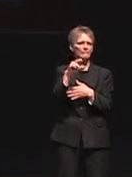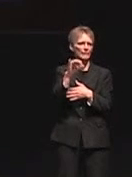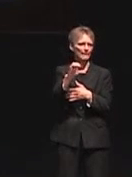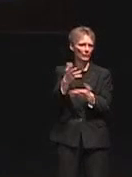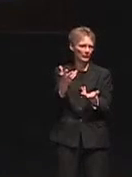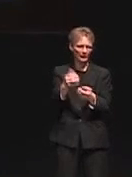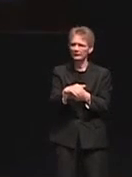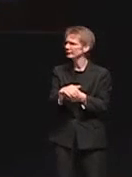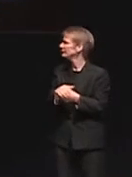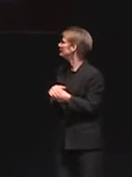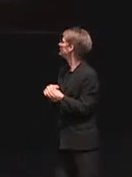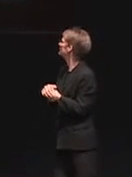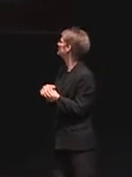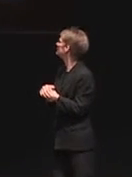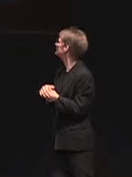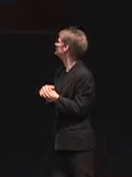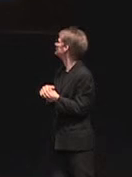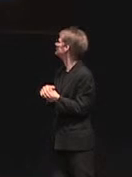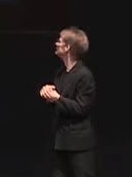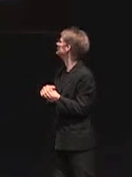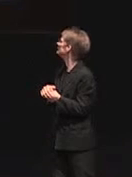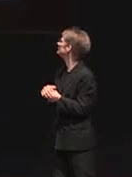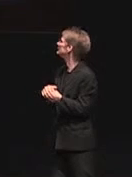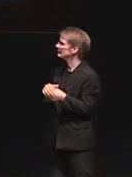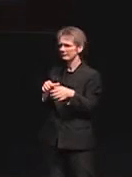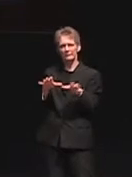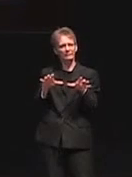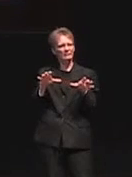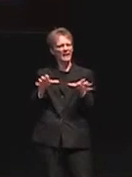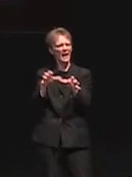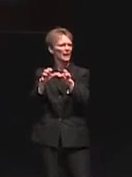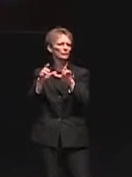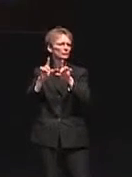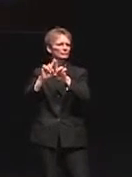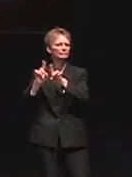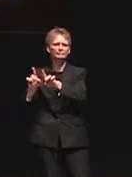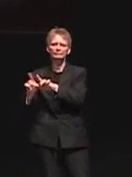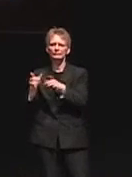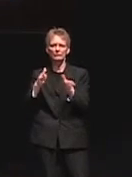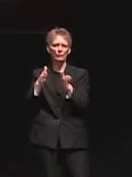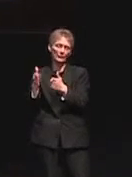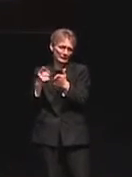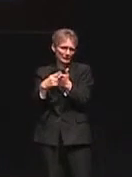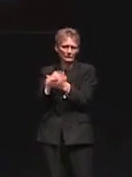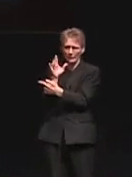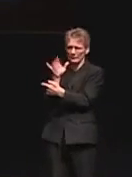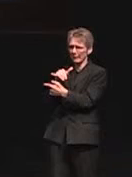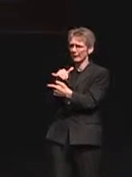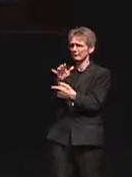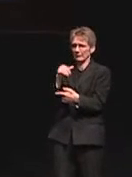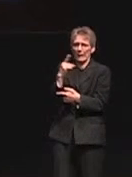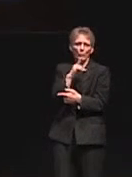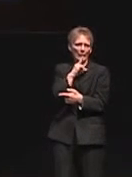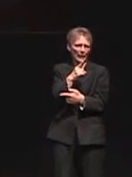is the digital photogram. And I do it in a variety of ways. Sometimes I do it at just this size. This one I actually